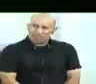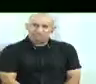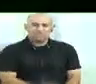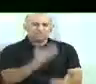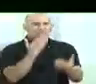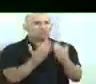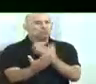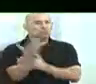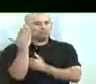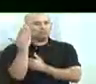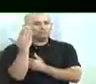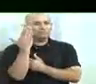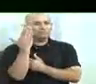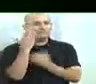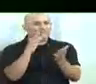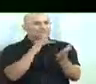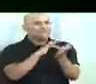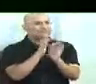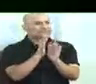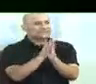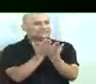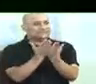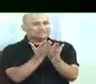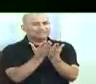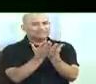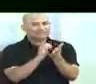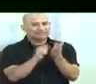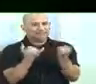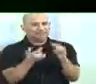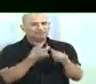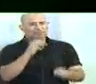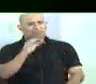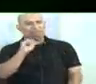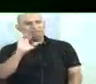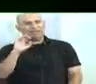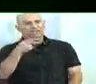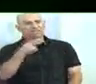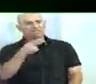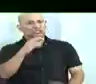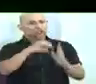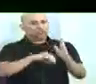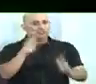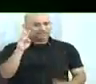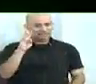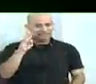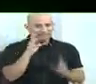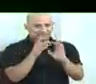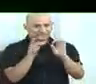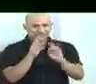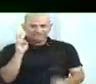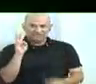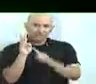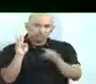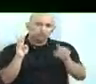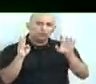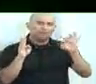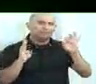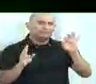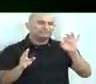Good morning. Our scripture reading today is taken from Micah, chapter 6, verses 6 through